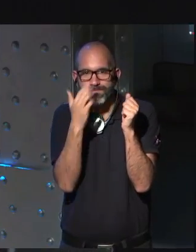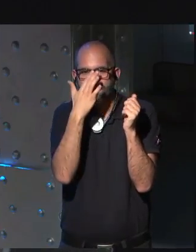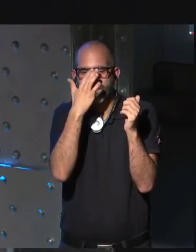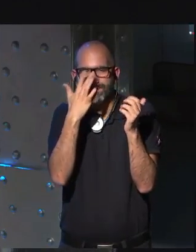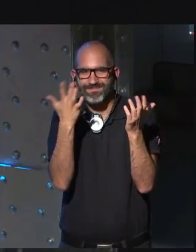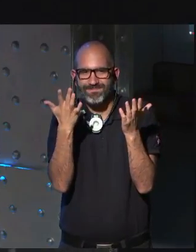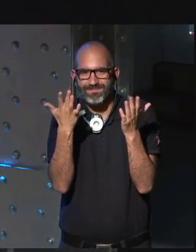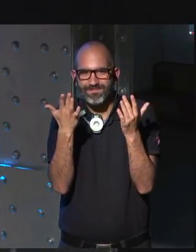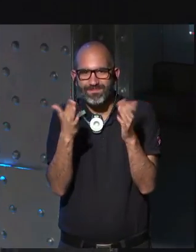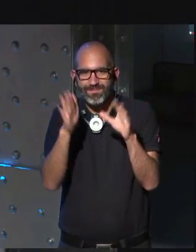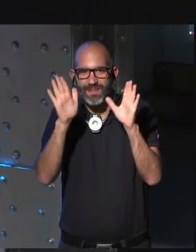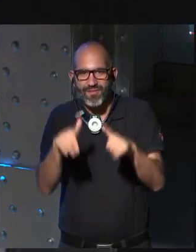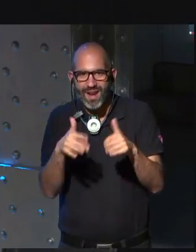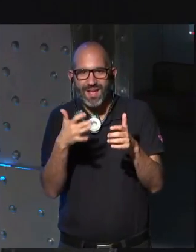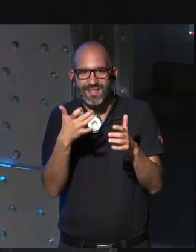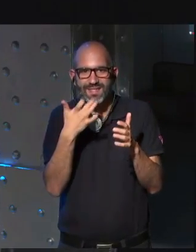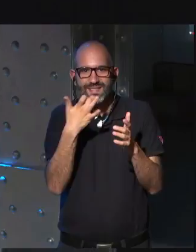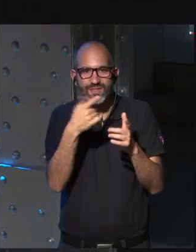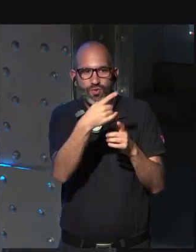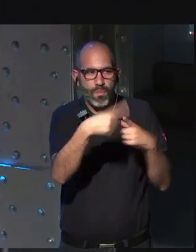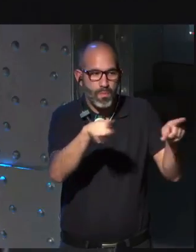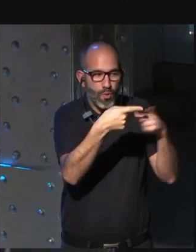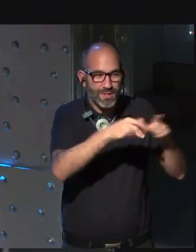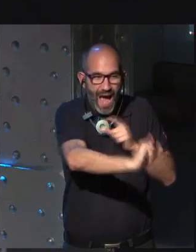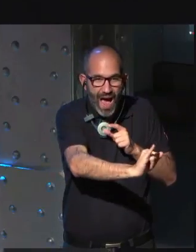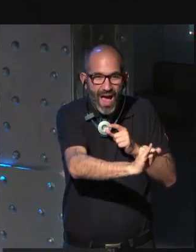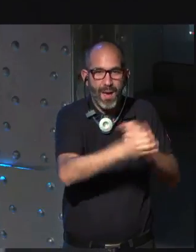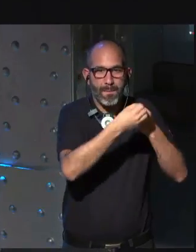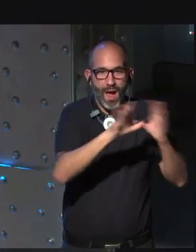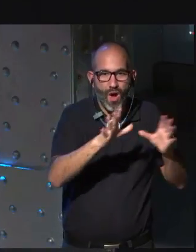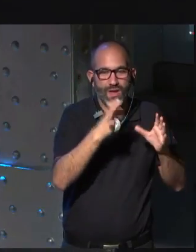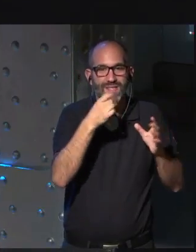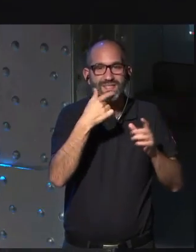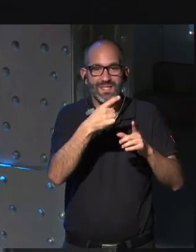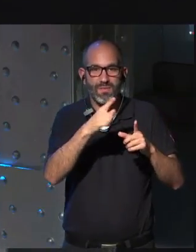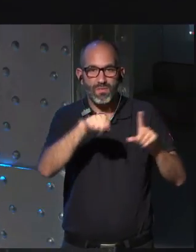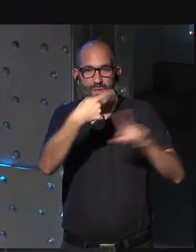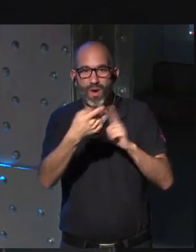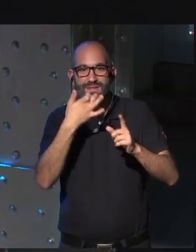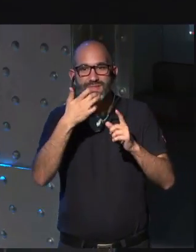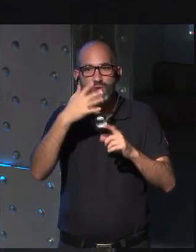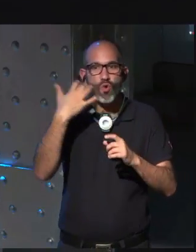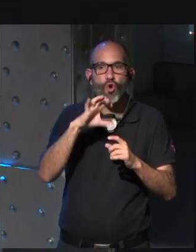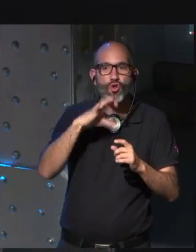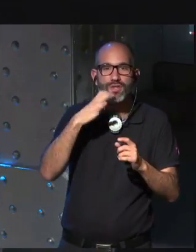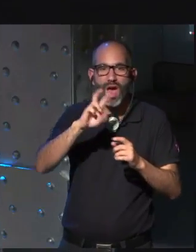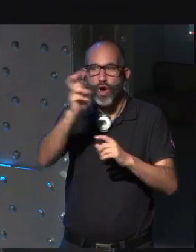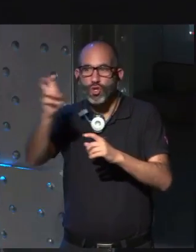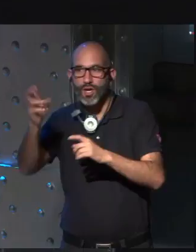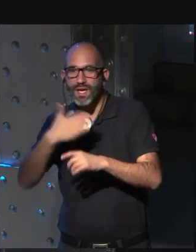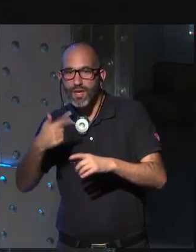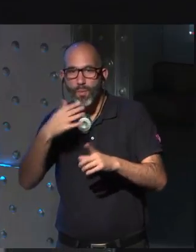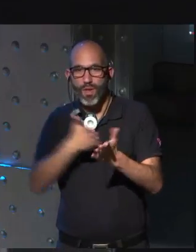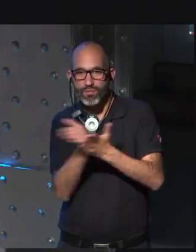of your music from there, from that source, you might not be curious enough. If you do it in a different way, you might be curious about